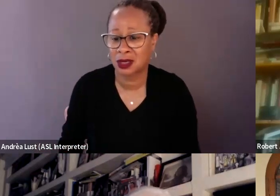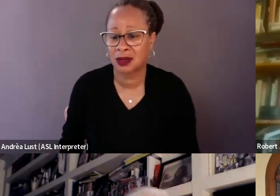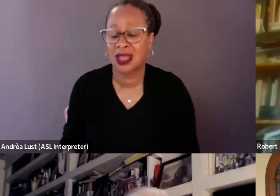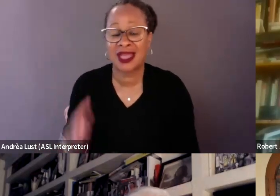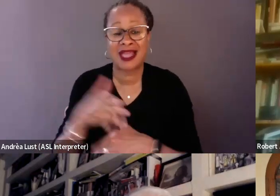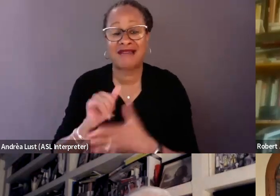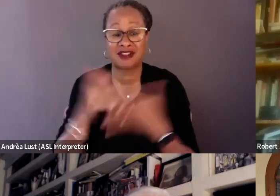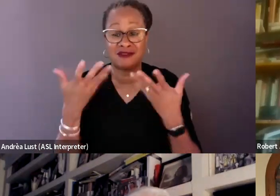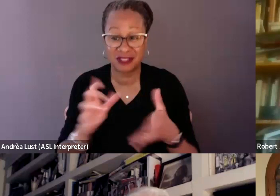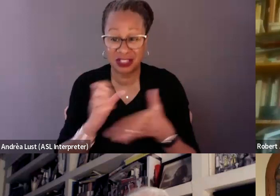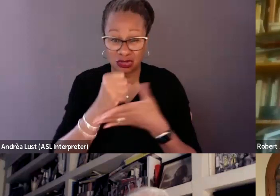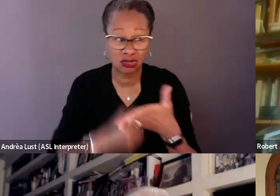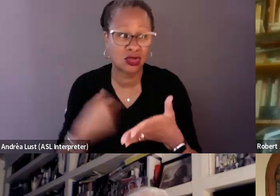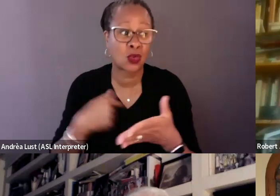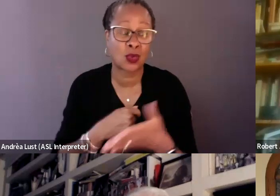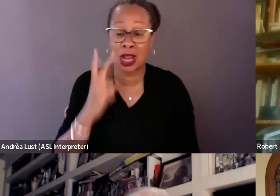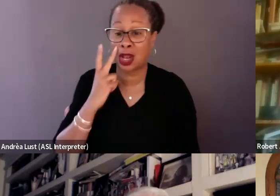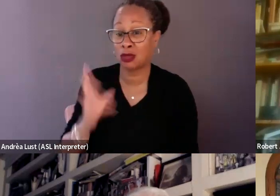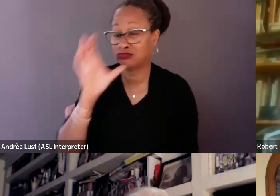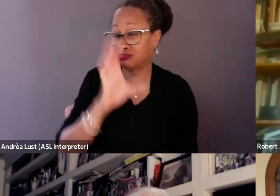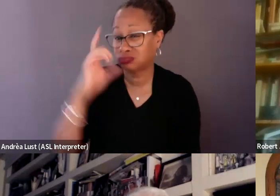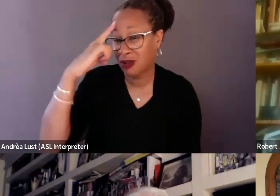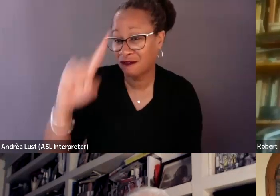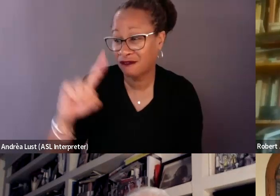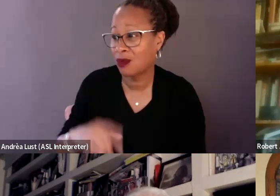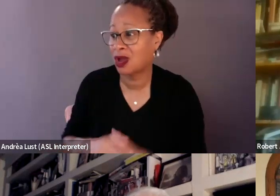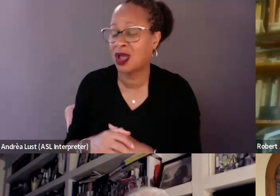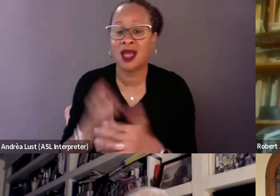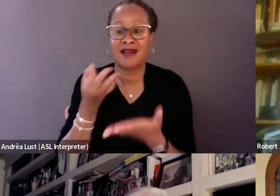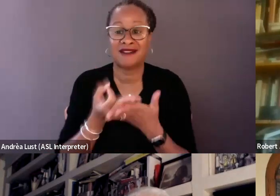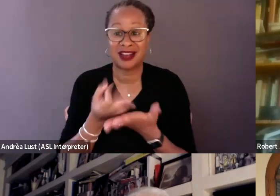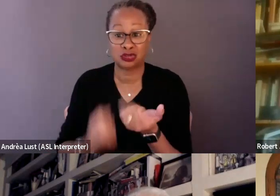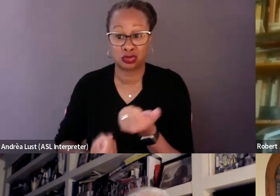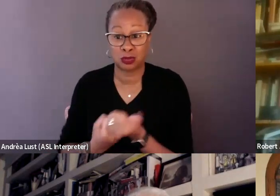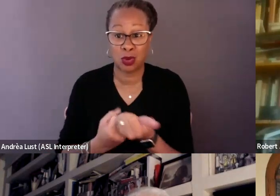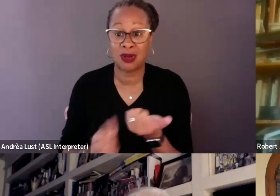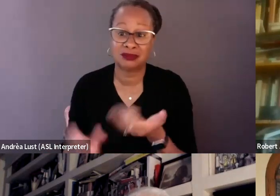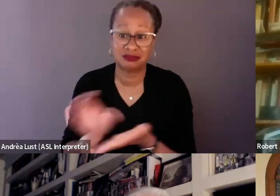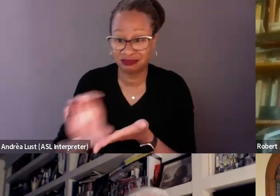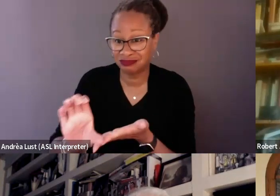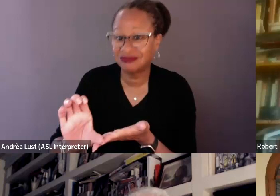the script, we're looking for the financials and also